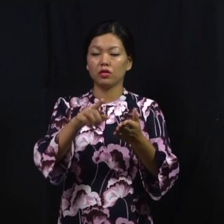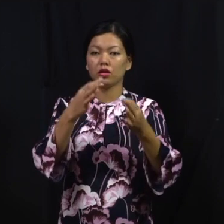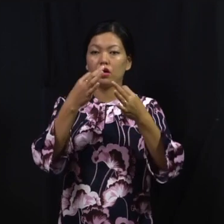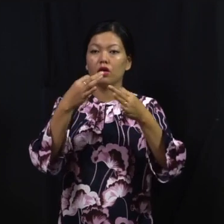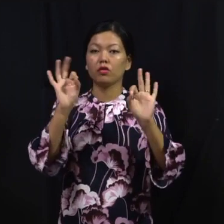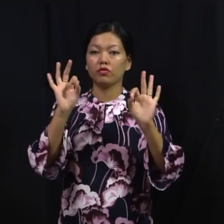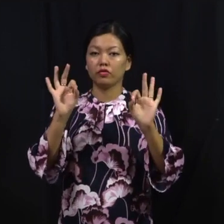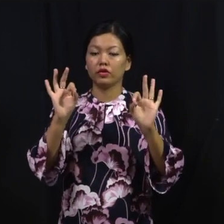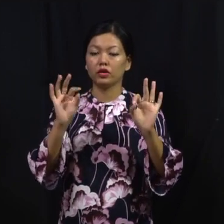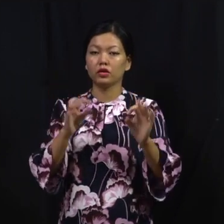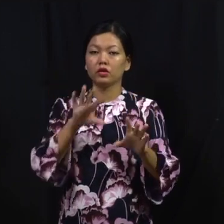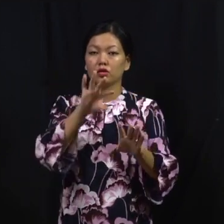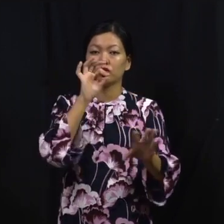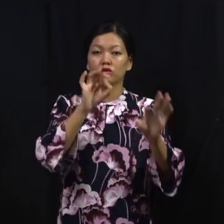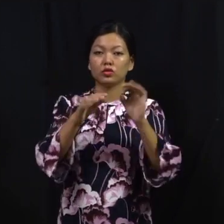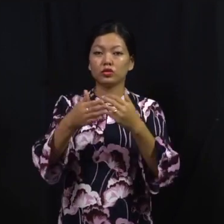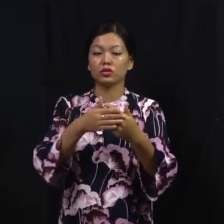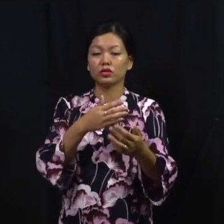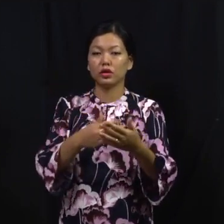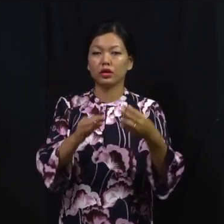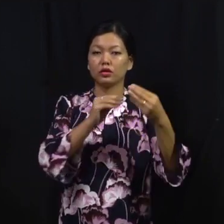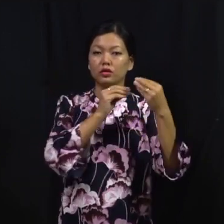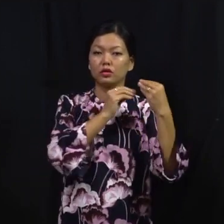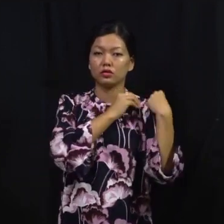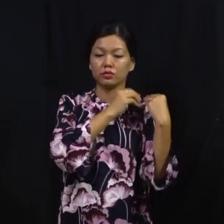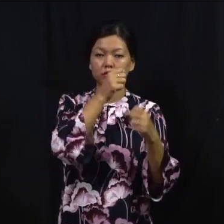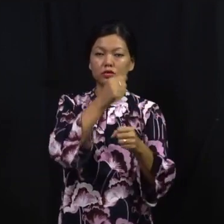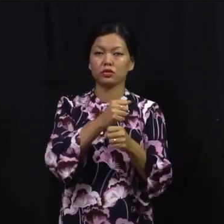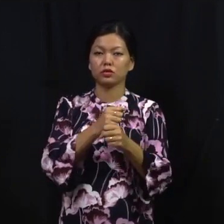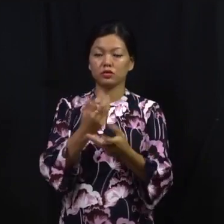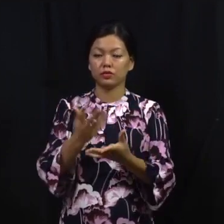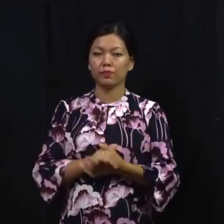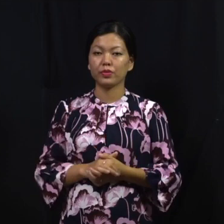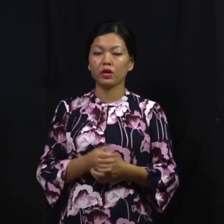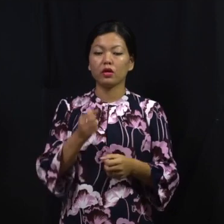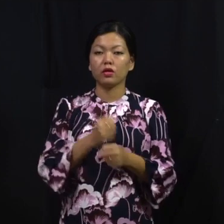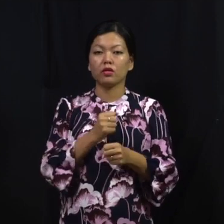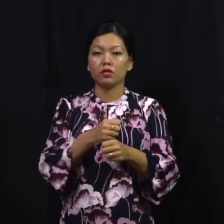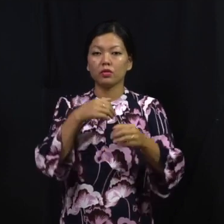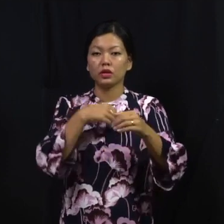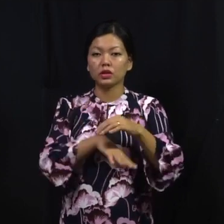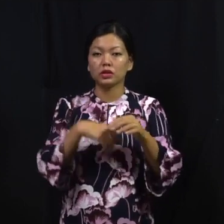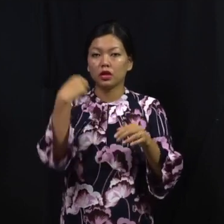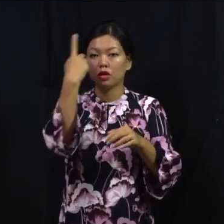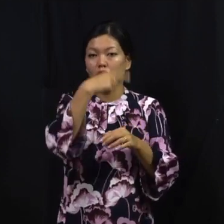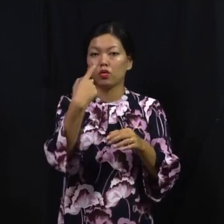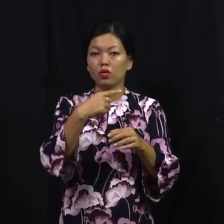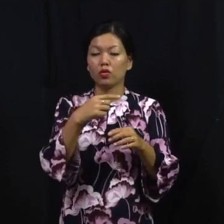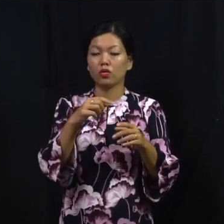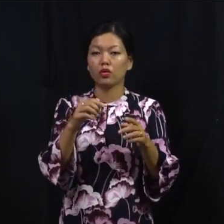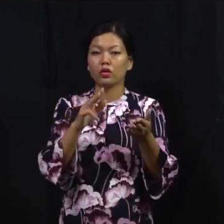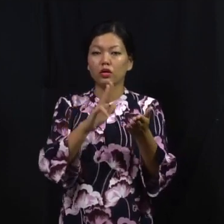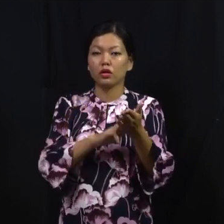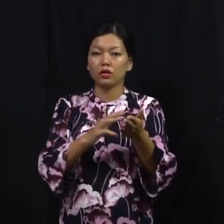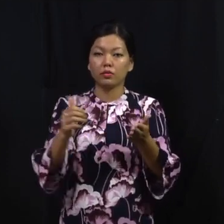So this is the right to self-government. Okay, electing the respective candidates so as to so that the voice of the